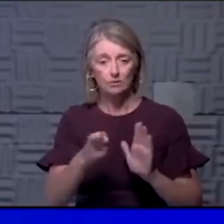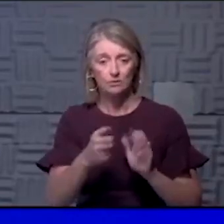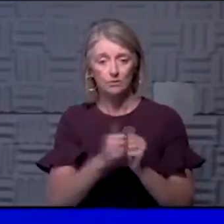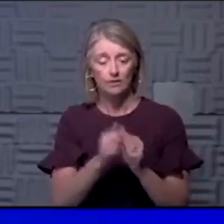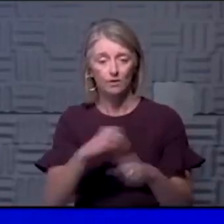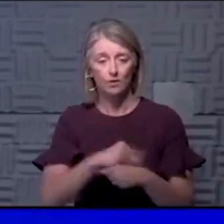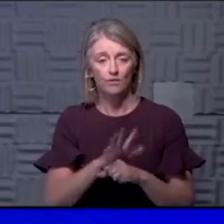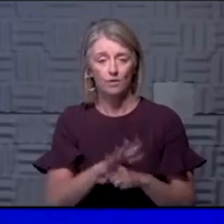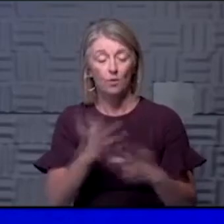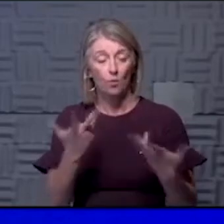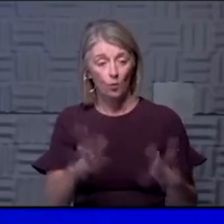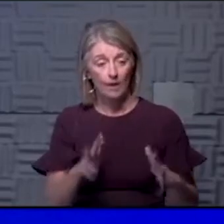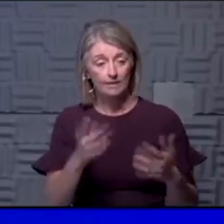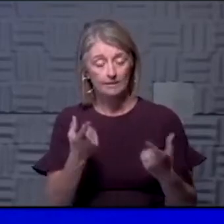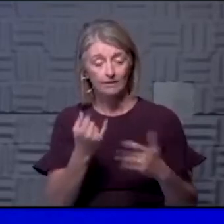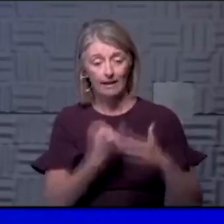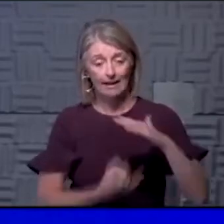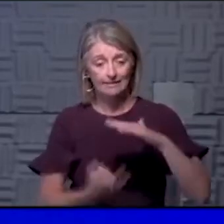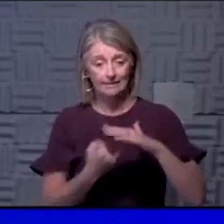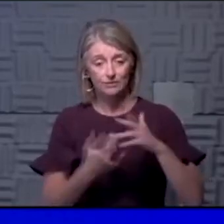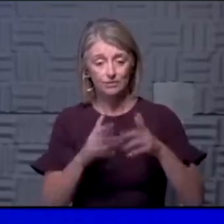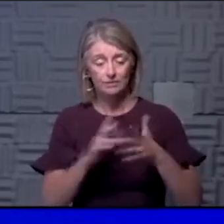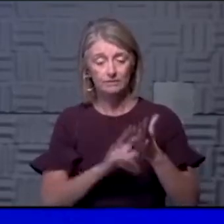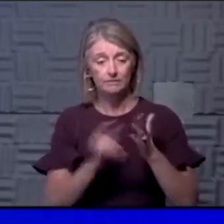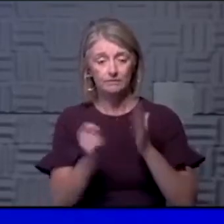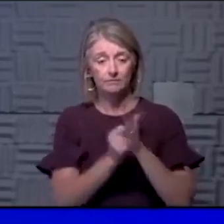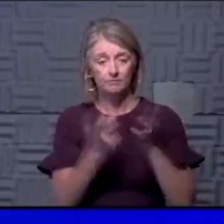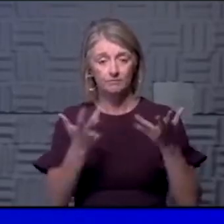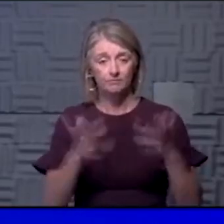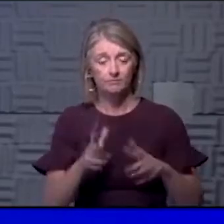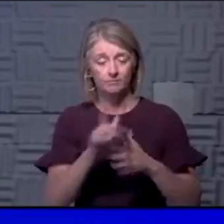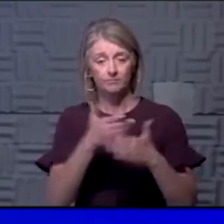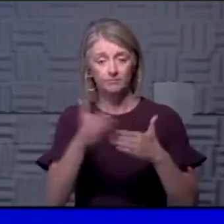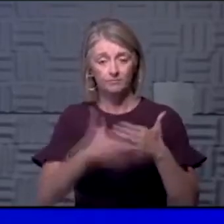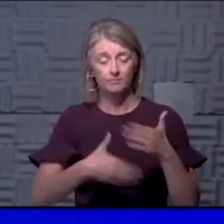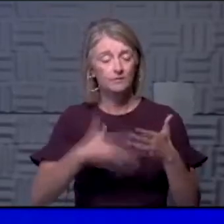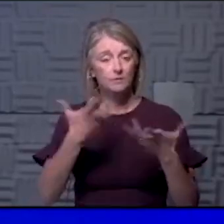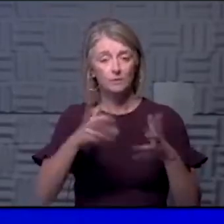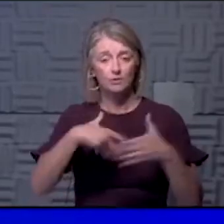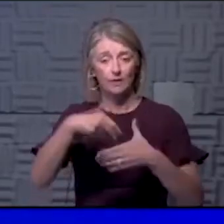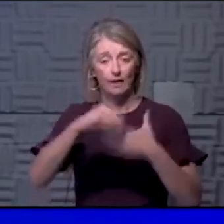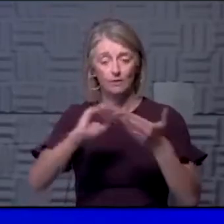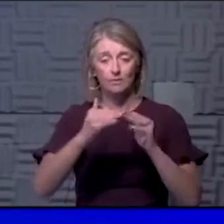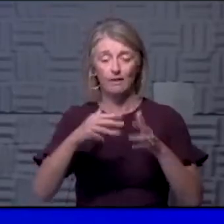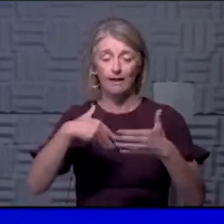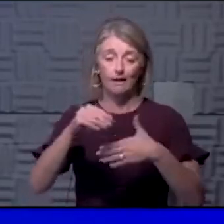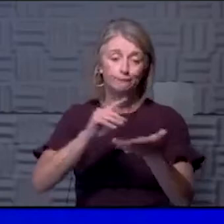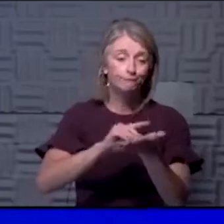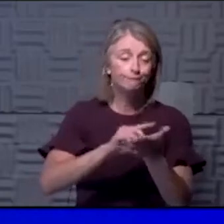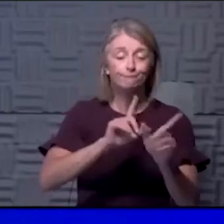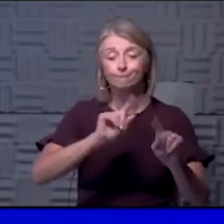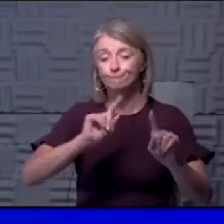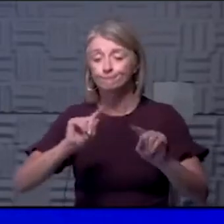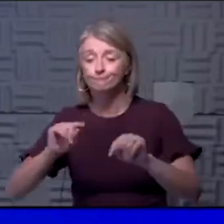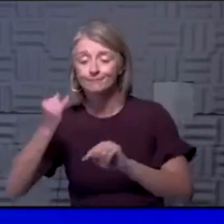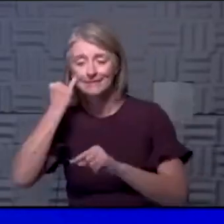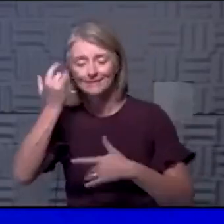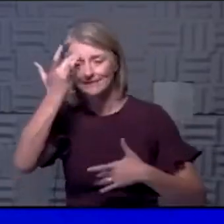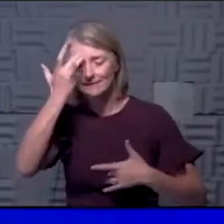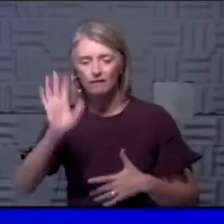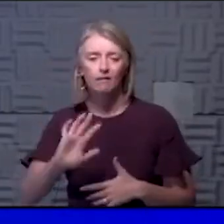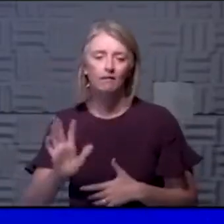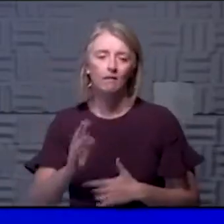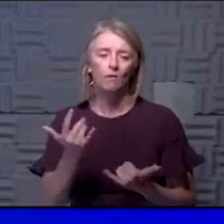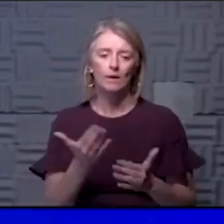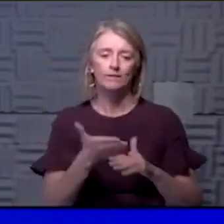you'd have to wait till your isolation period ends. So that's the main goal. We don't want you out in the community, going to the doctor's office, going to other places if you've